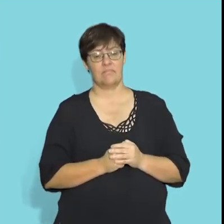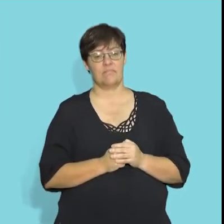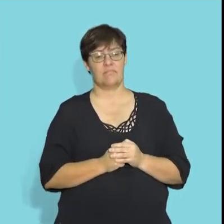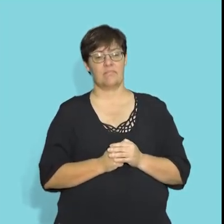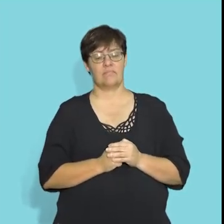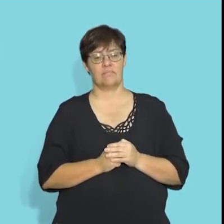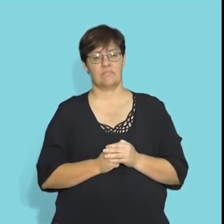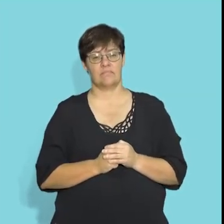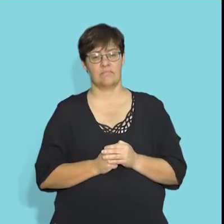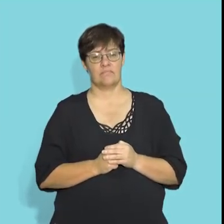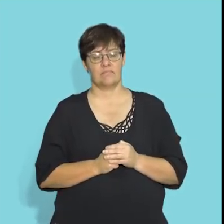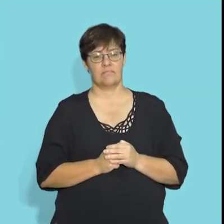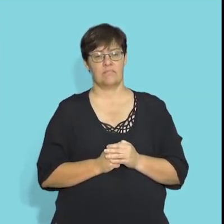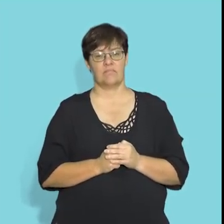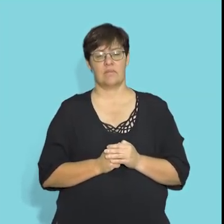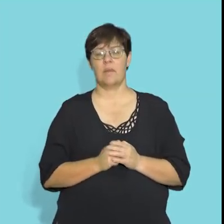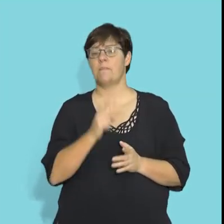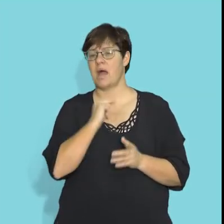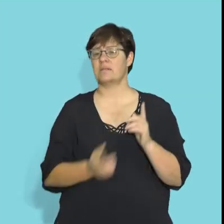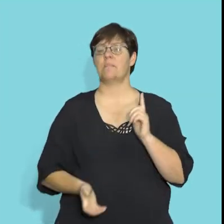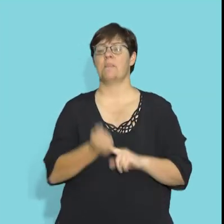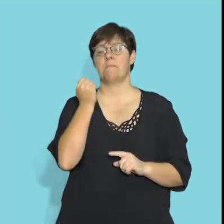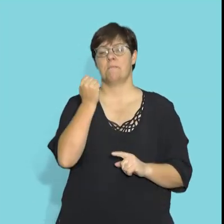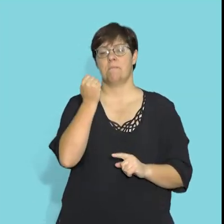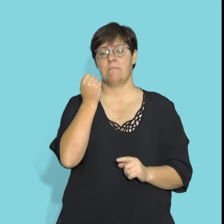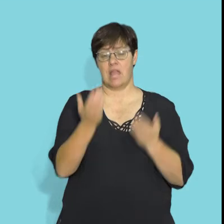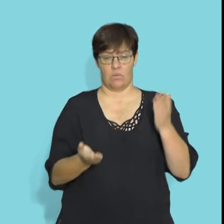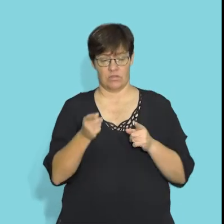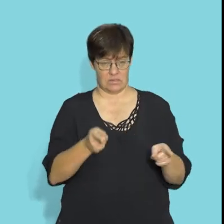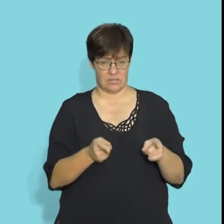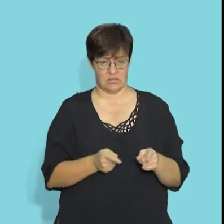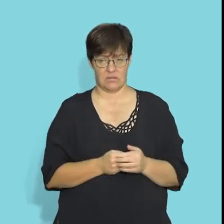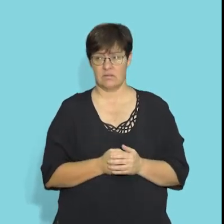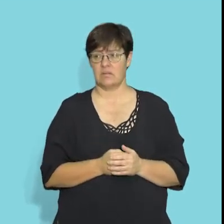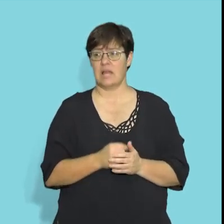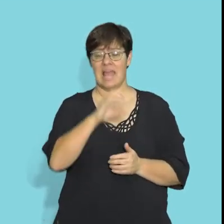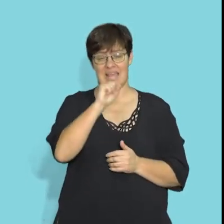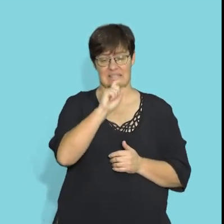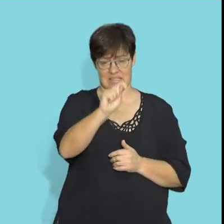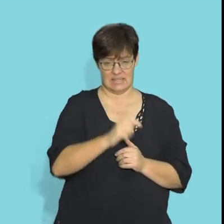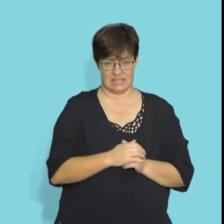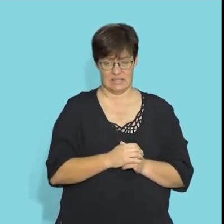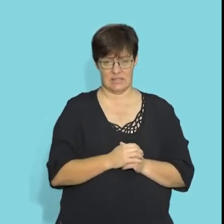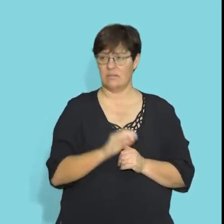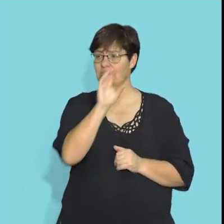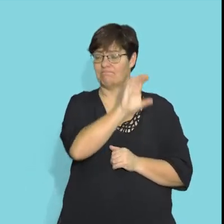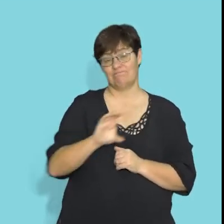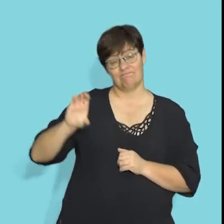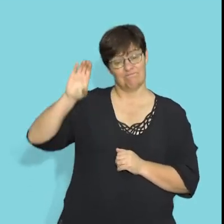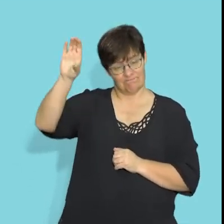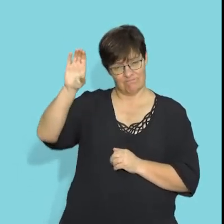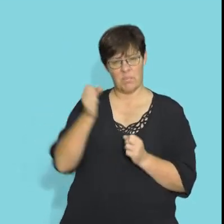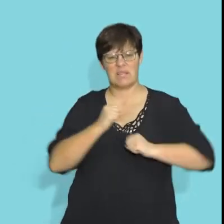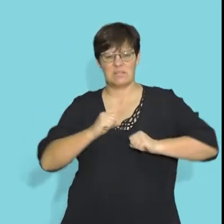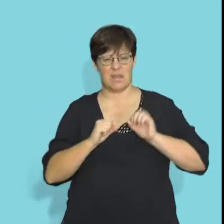And I need to find the equation of line ST. I've put the sketch again in the corner so that I've just got a little bit more